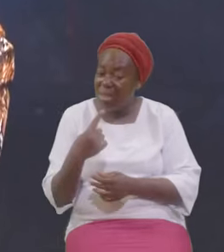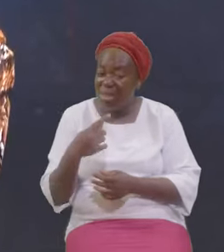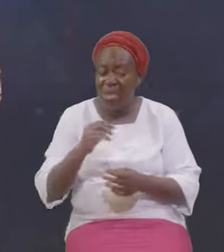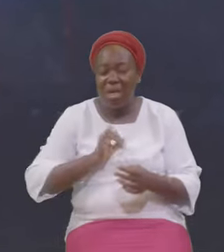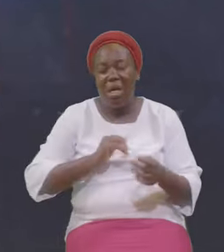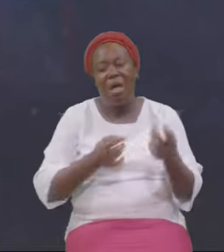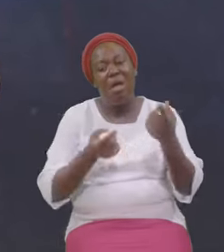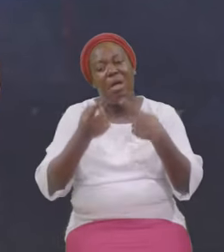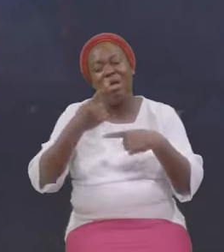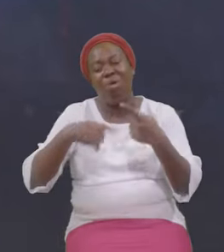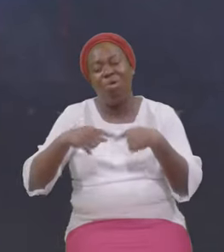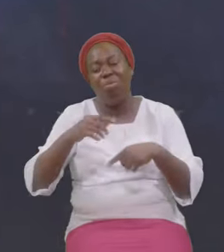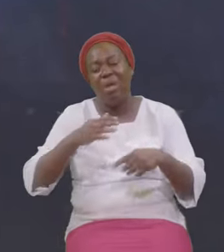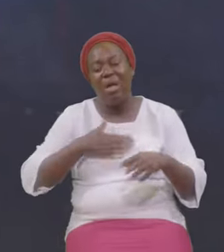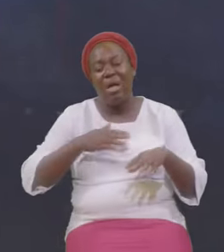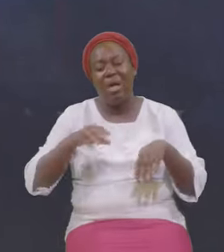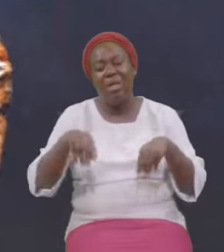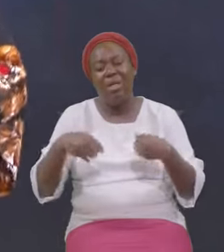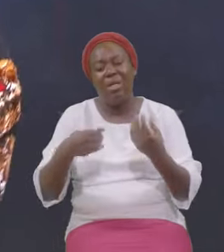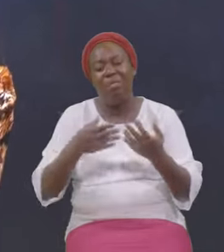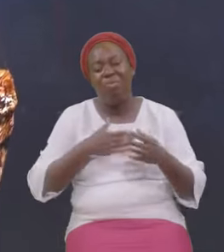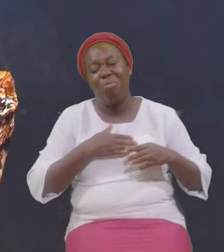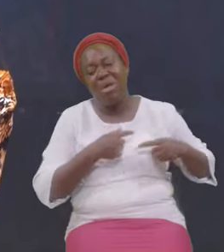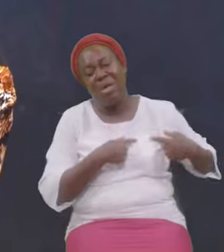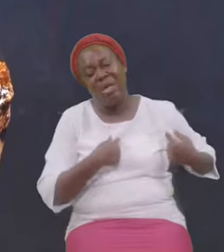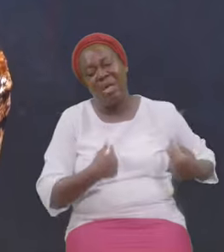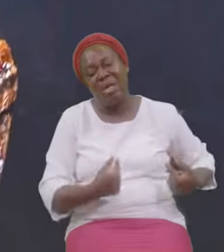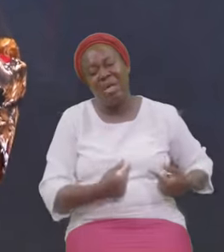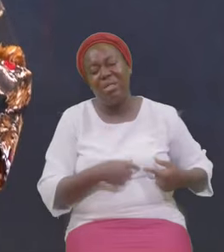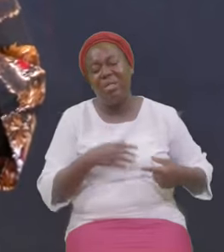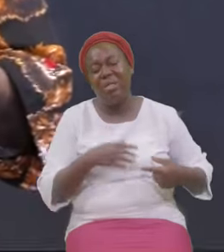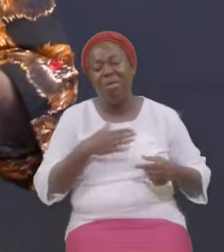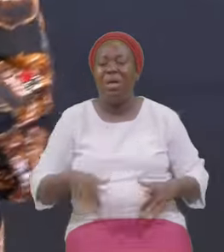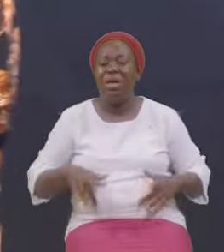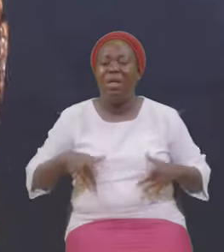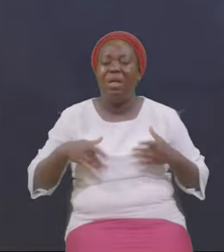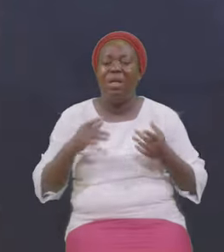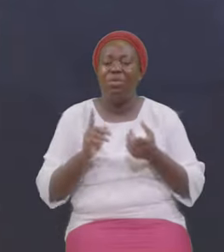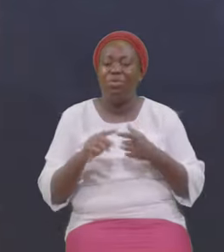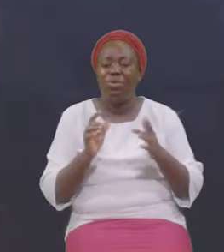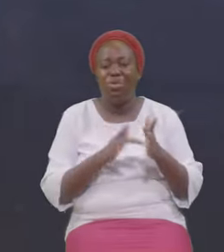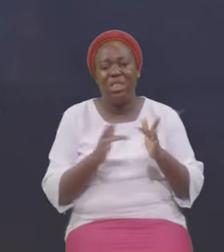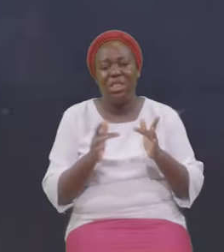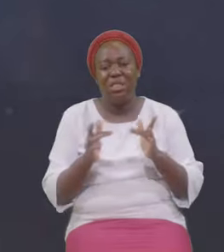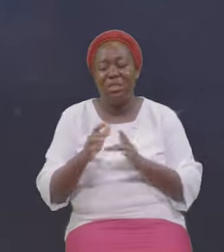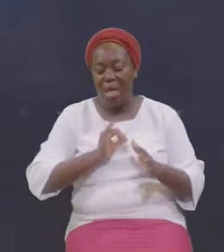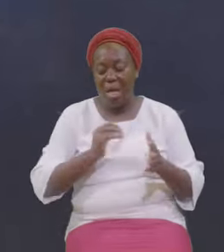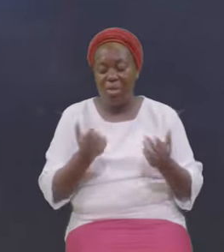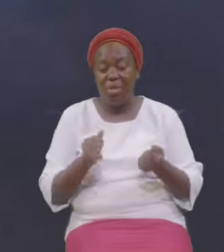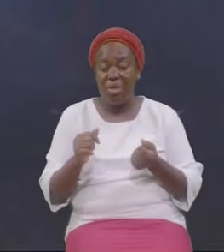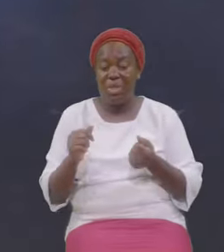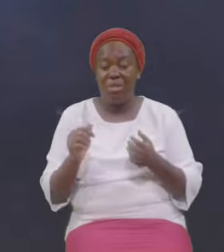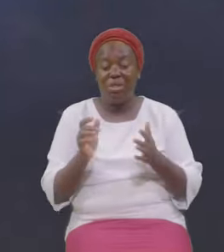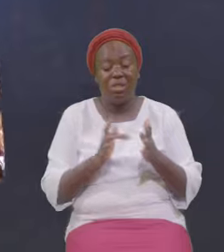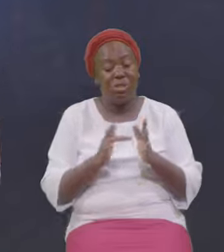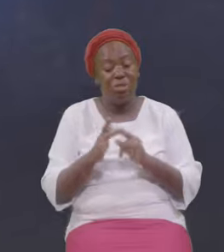my heart, I give my life to Jesus. And I want him to forgive me. I want him to save me. I